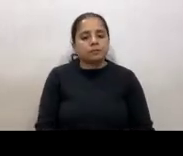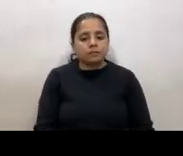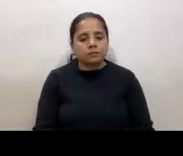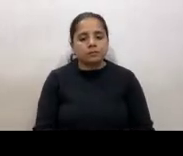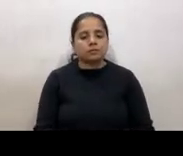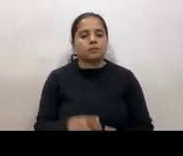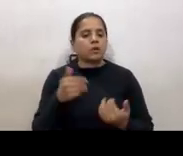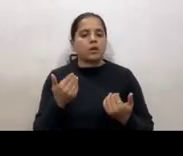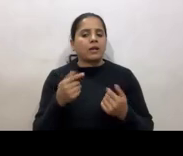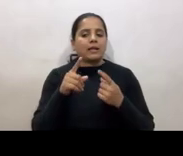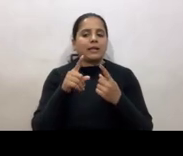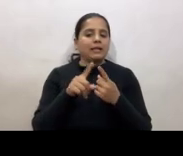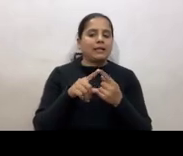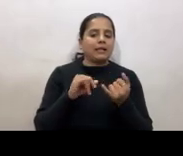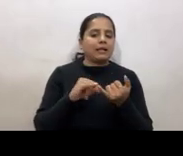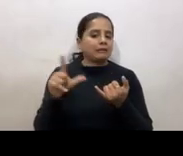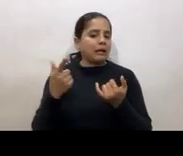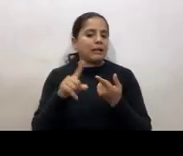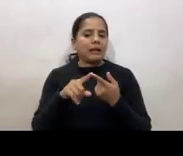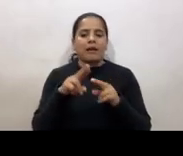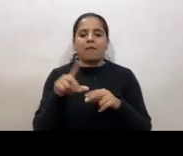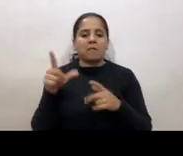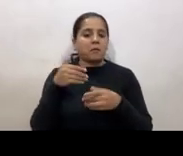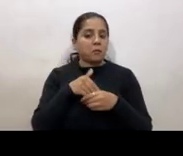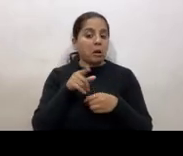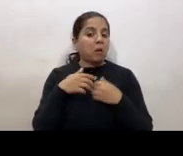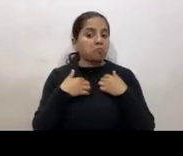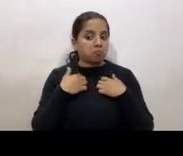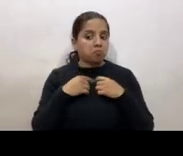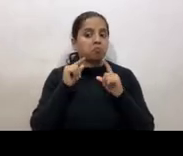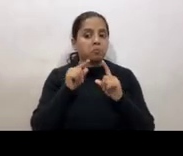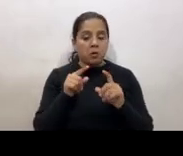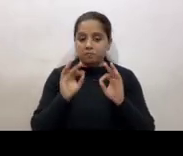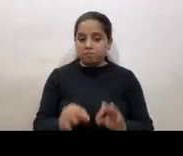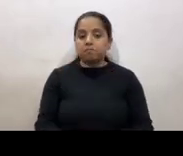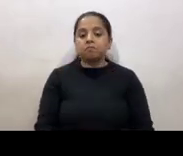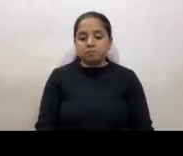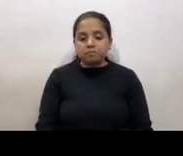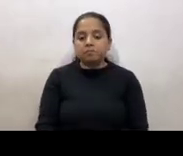Not in ESL and EFL contexts. That's an interesting point.